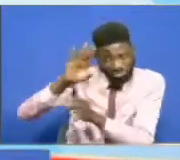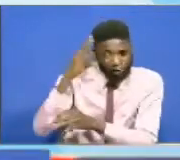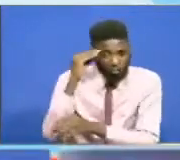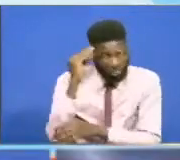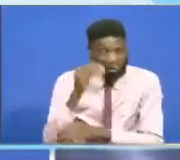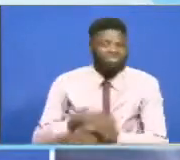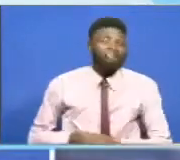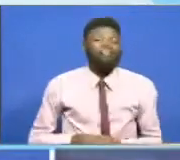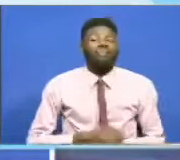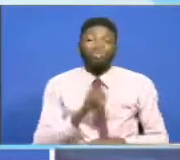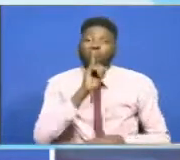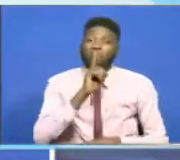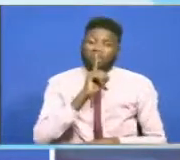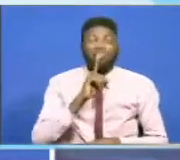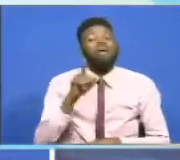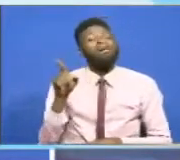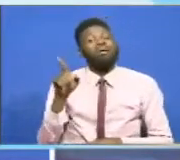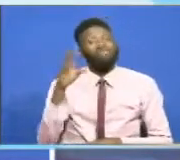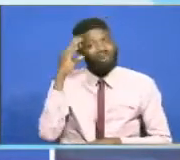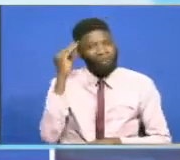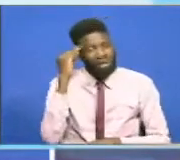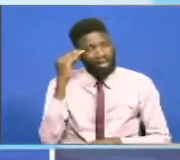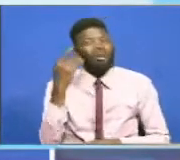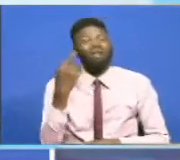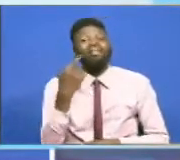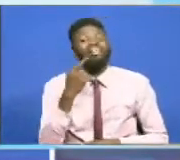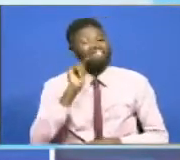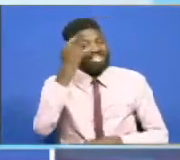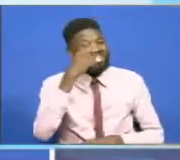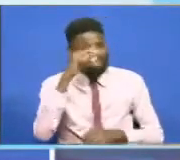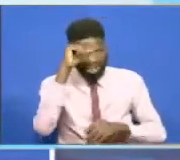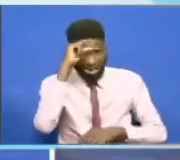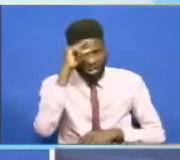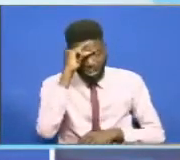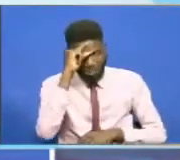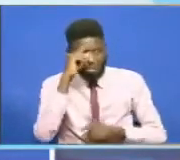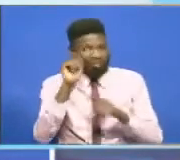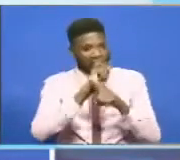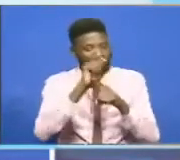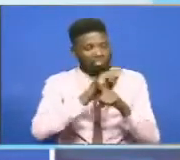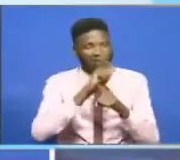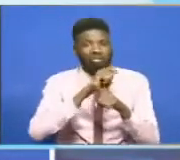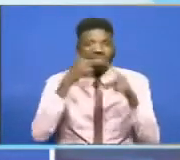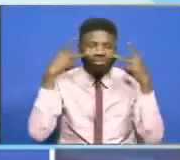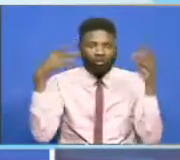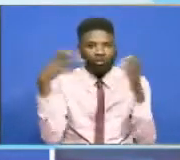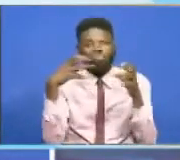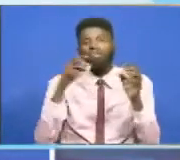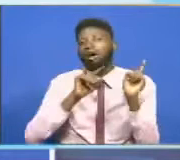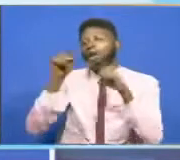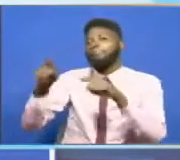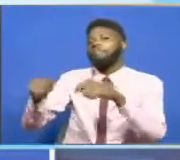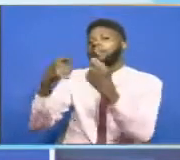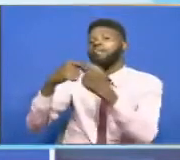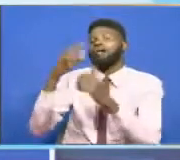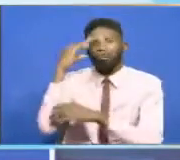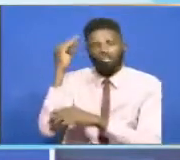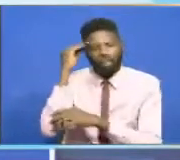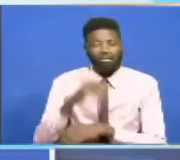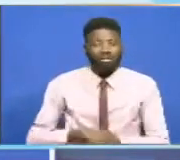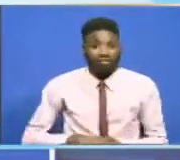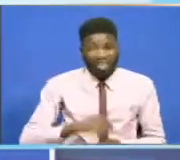government is financing, training and harboring militia to destabilize Somalia. Government spokesman Cyrus